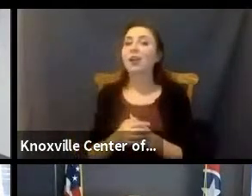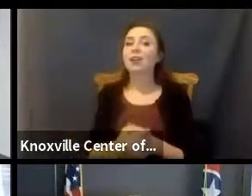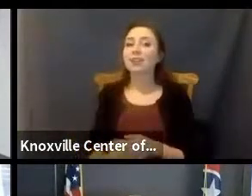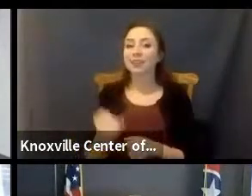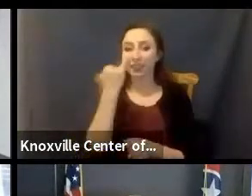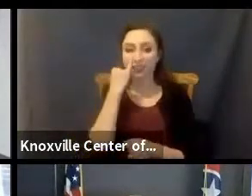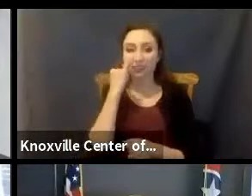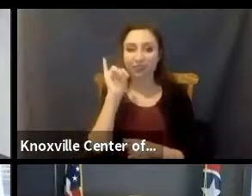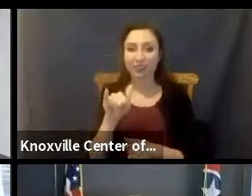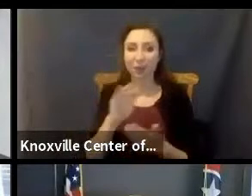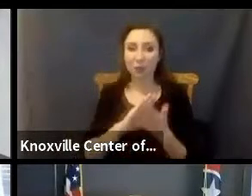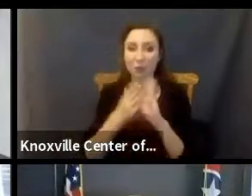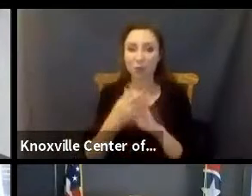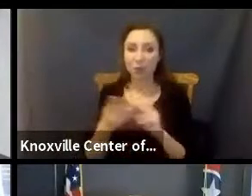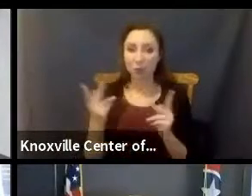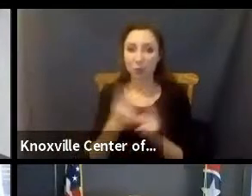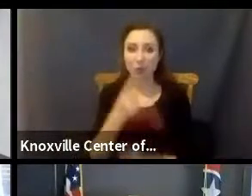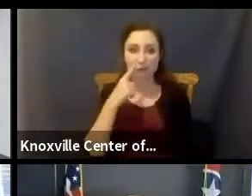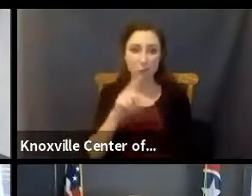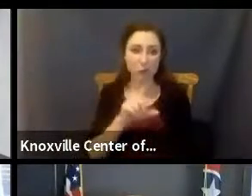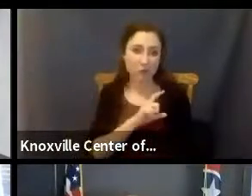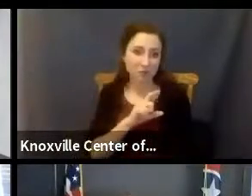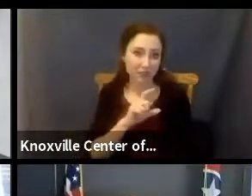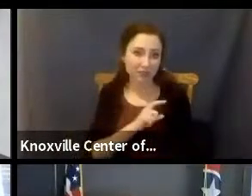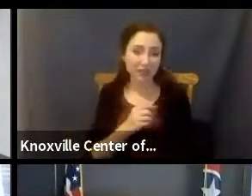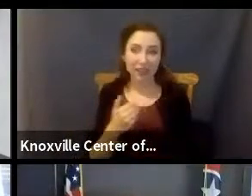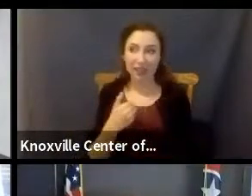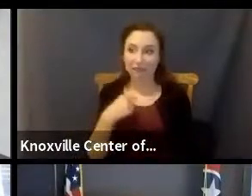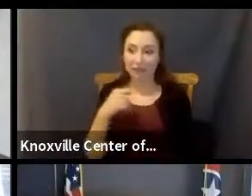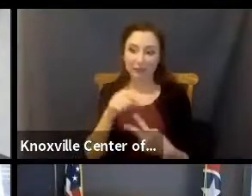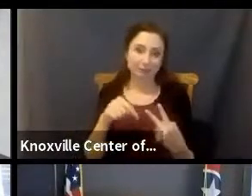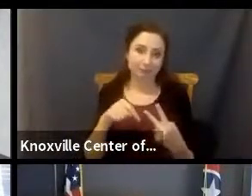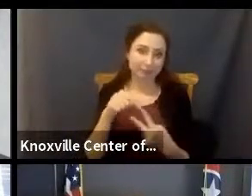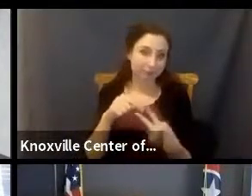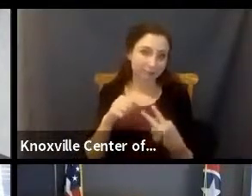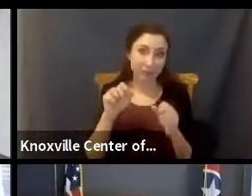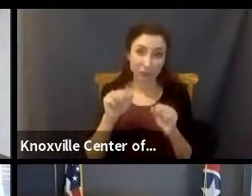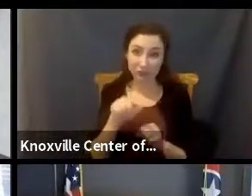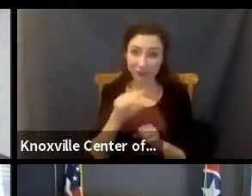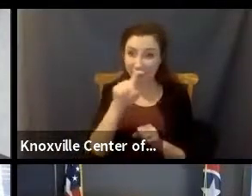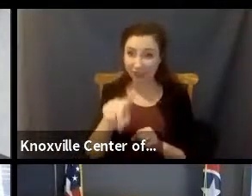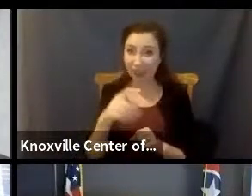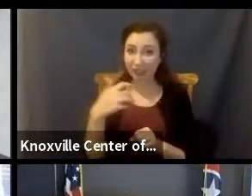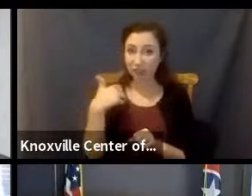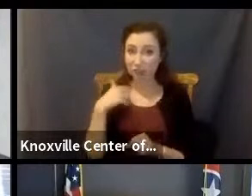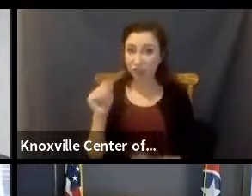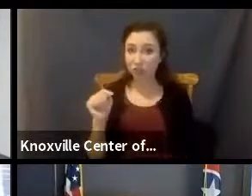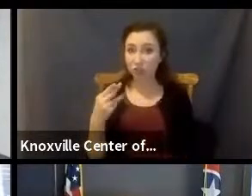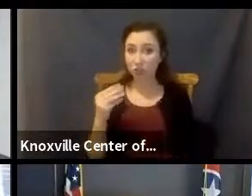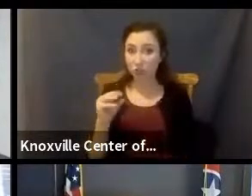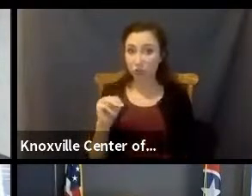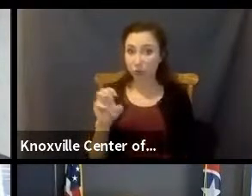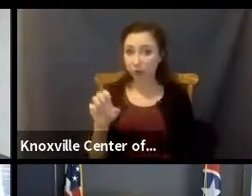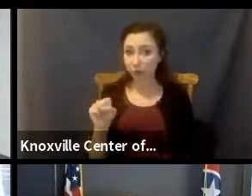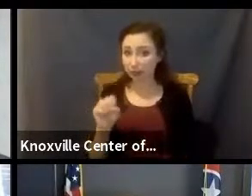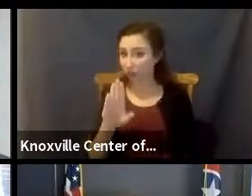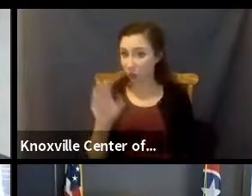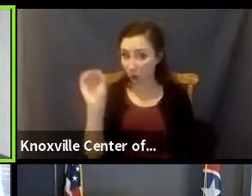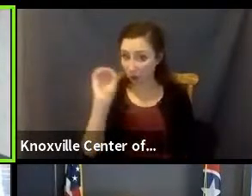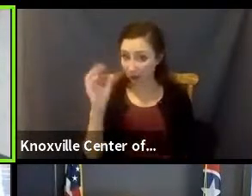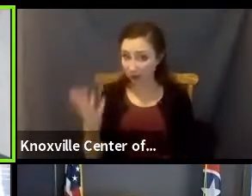it worse or better having one or the other. So could I ask Chief Thomas just to pipe